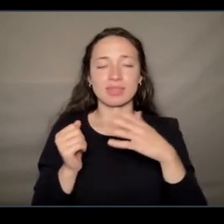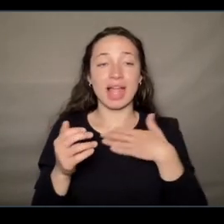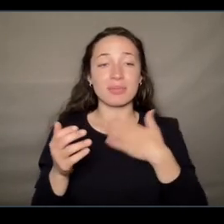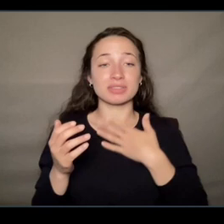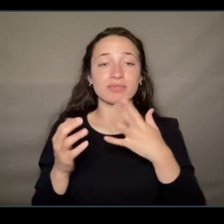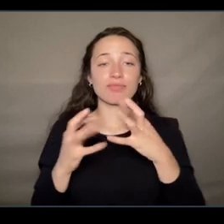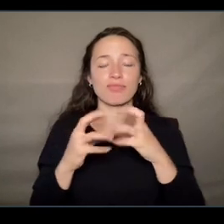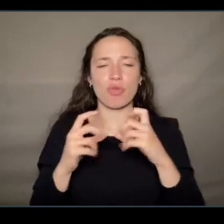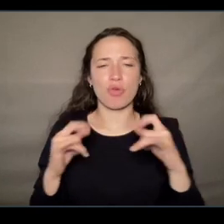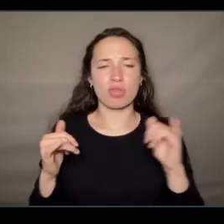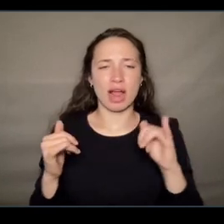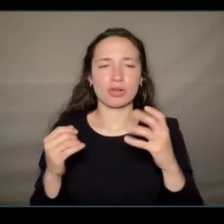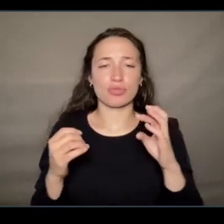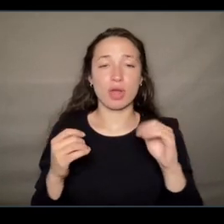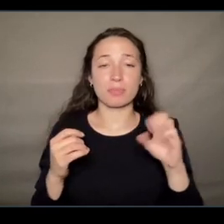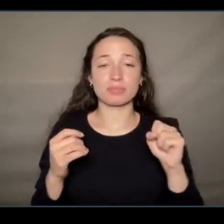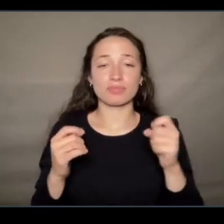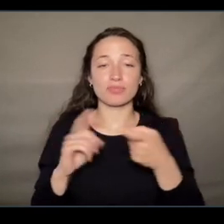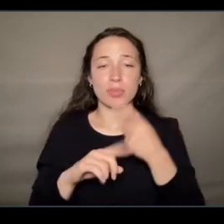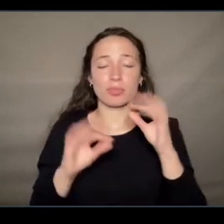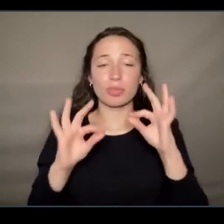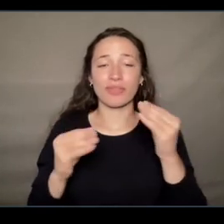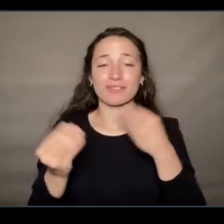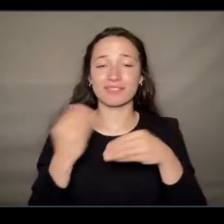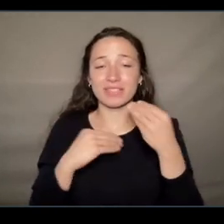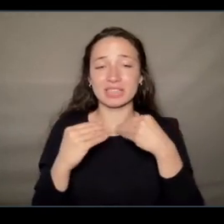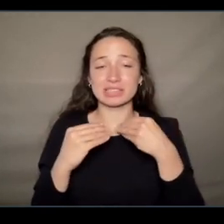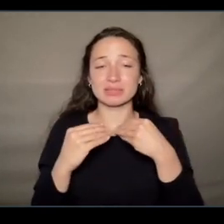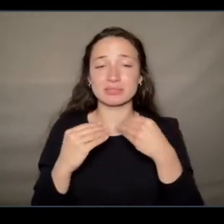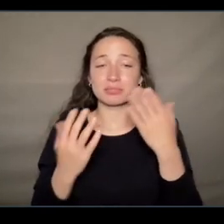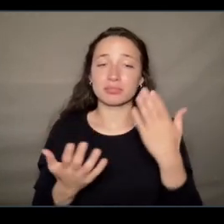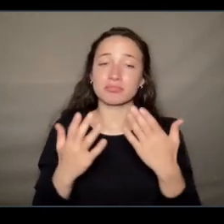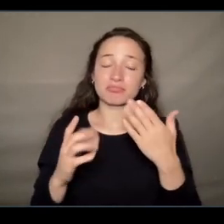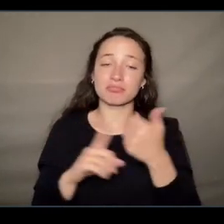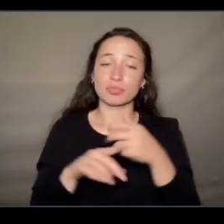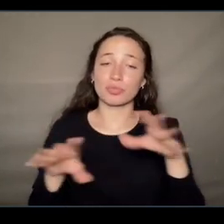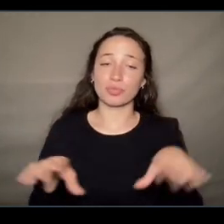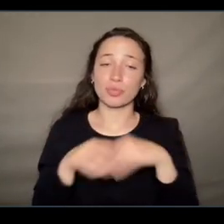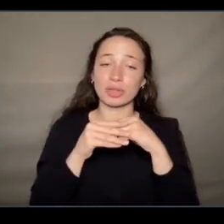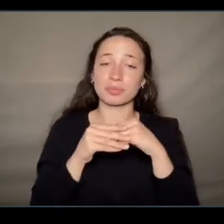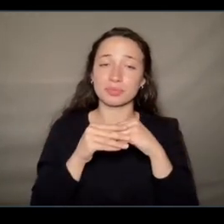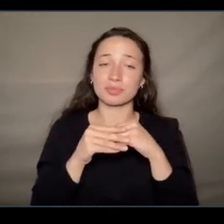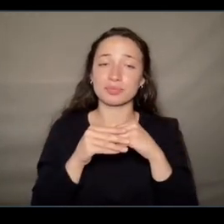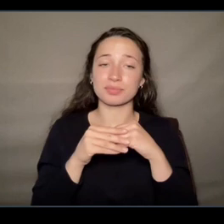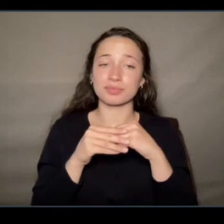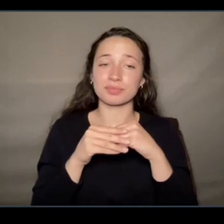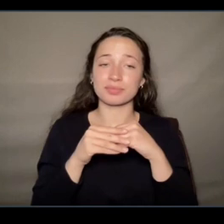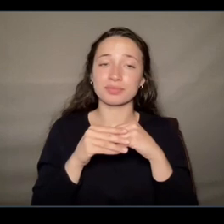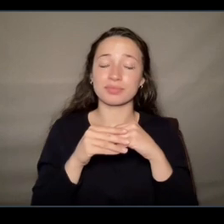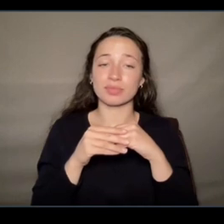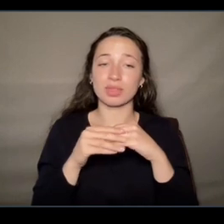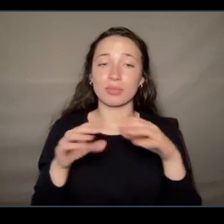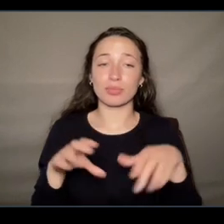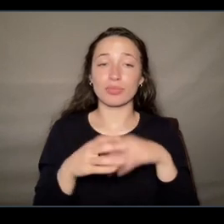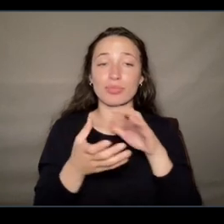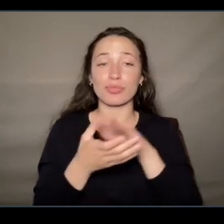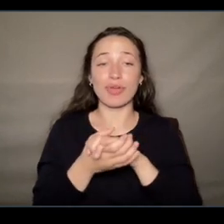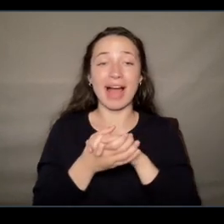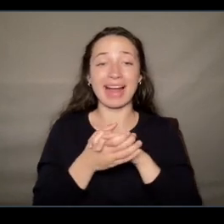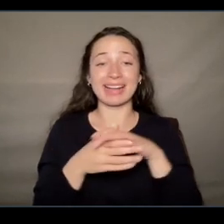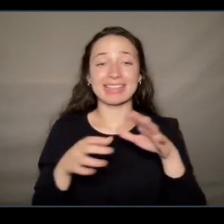Happiness falls like crumbs from a perfect feast. It must have been a wedding, the bride